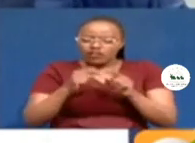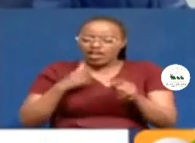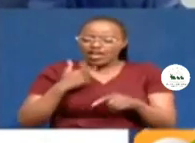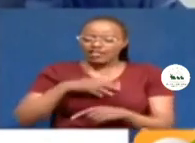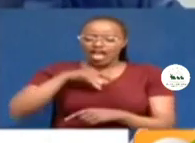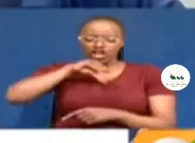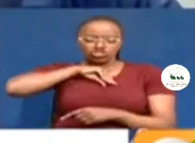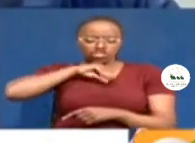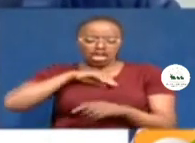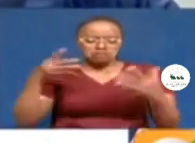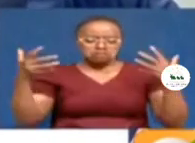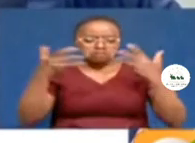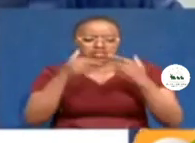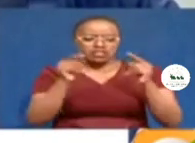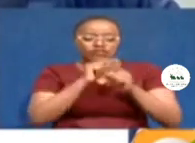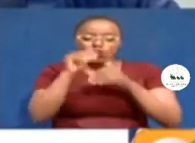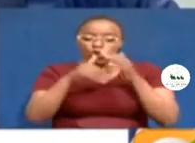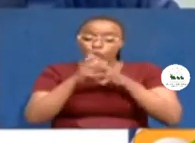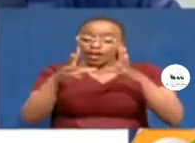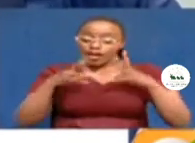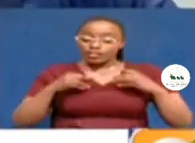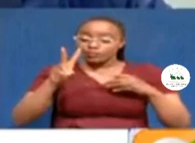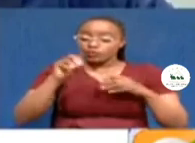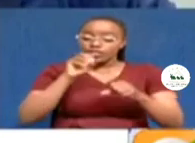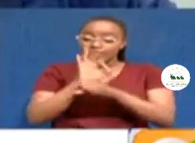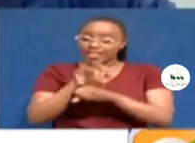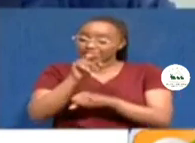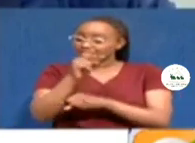ties. We bought all that in 2013.